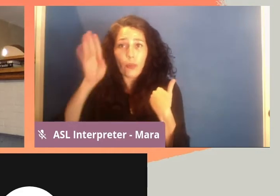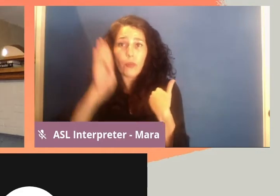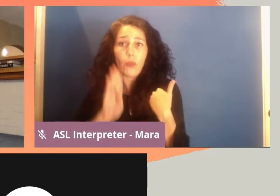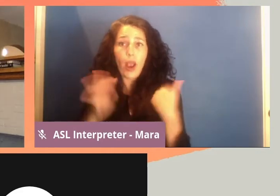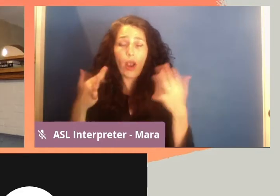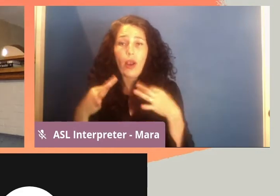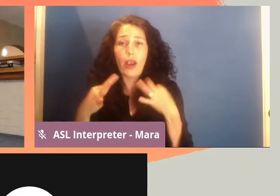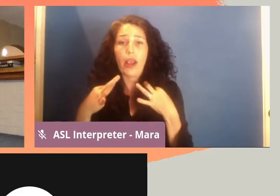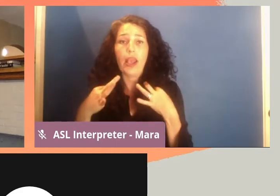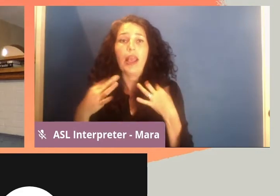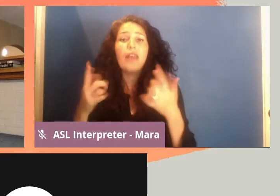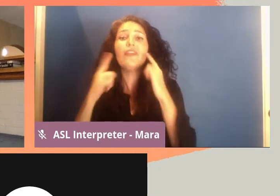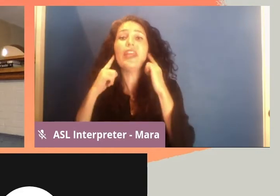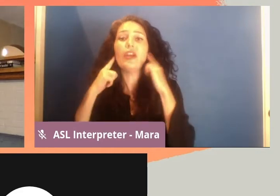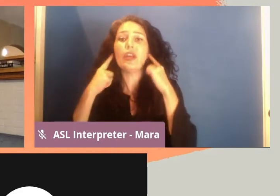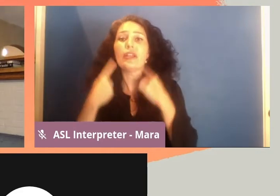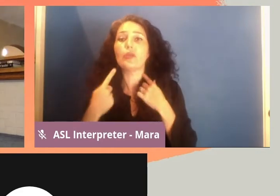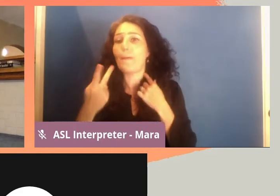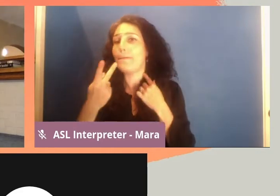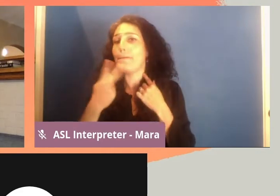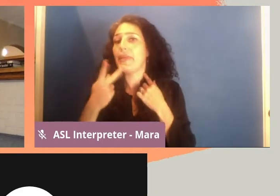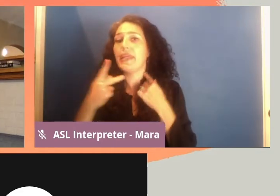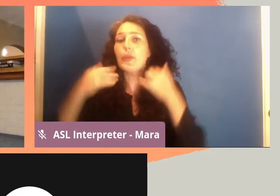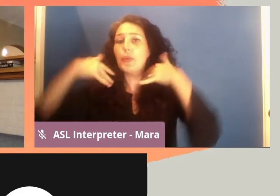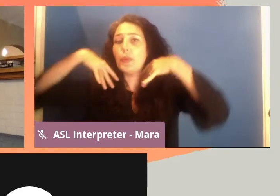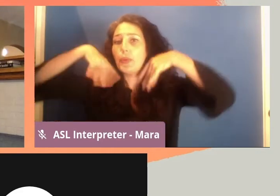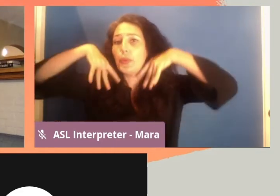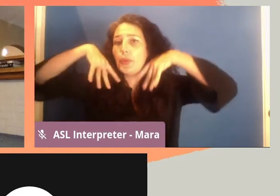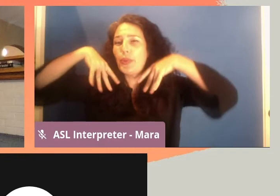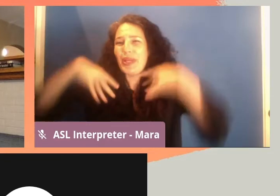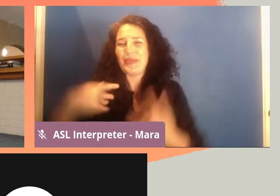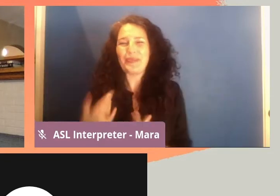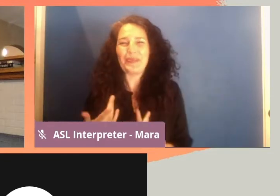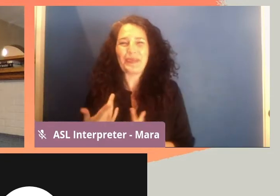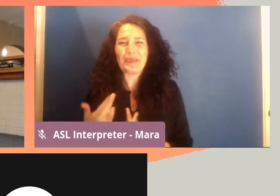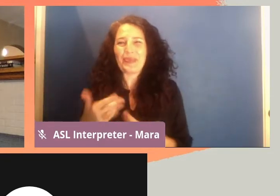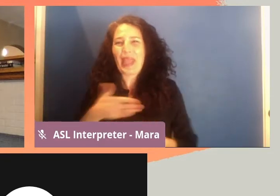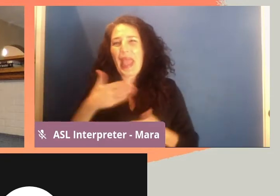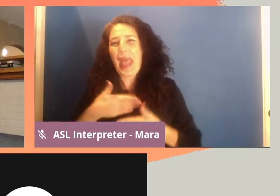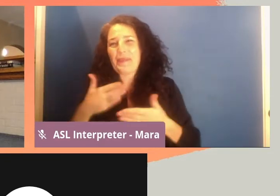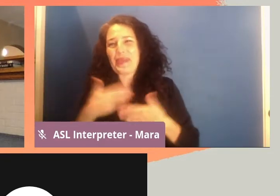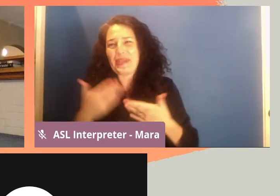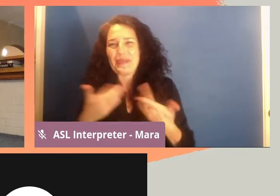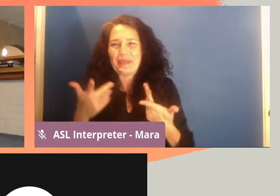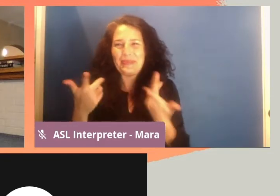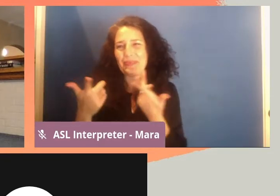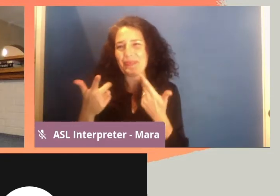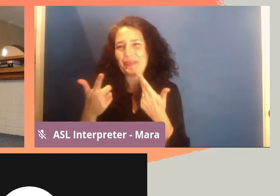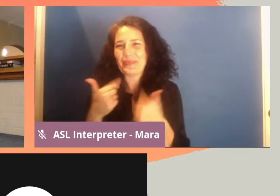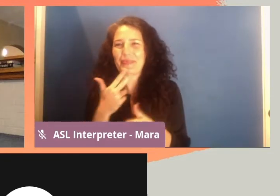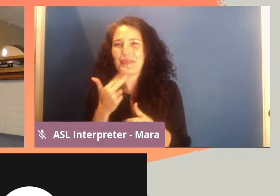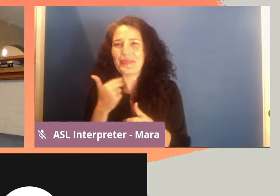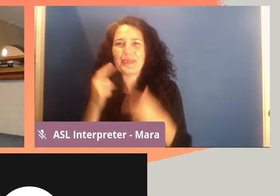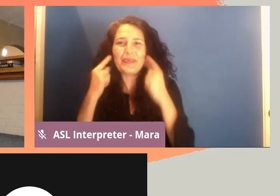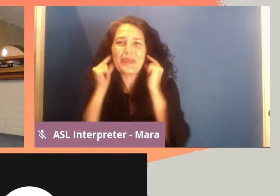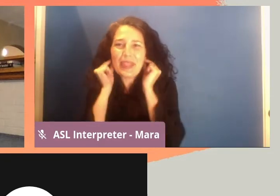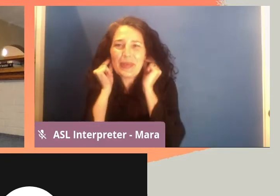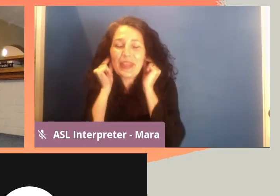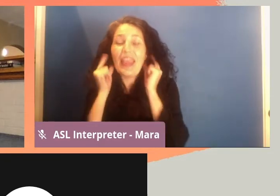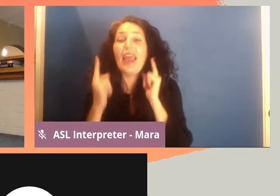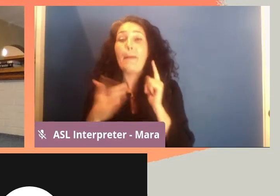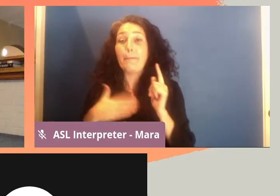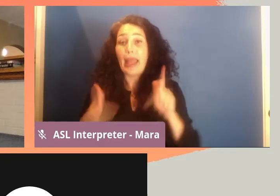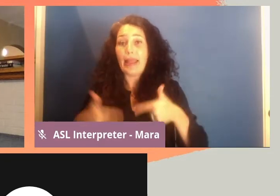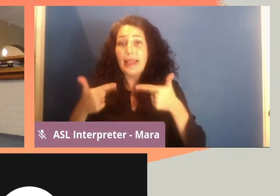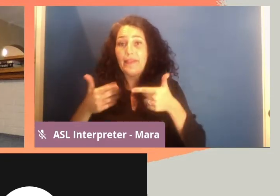wearing dangly earrings with pink fringe, which are making me very happy today. And I'm joining you from my living room, which has olive green